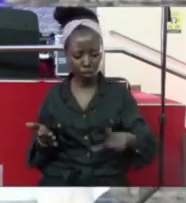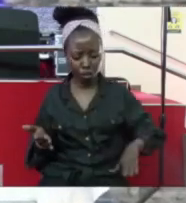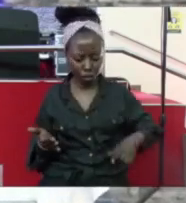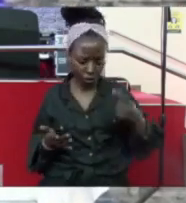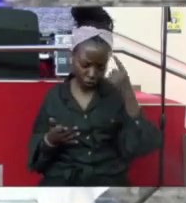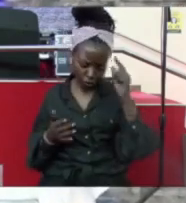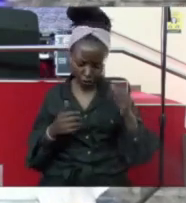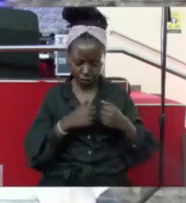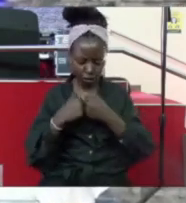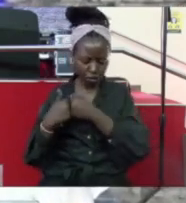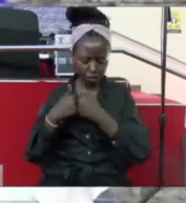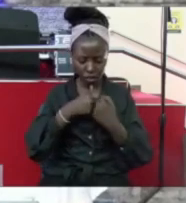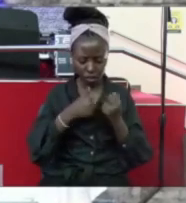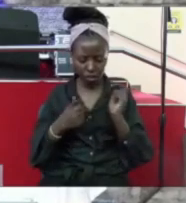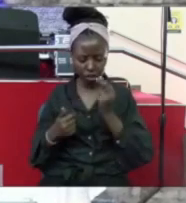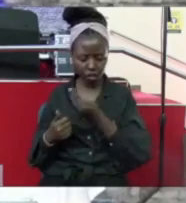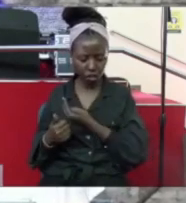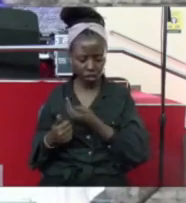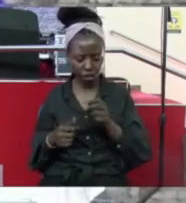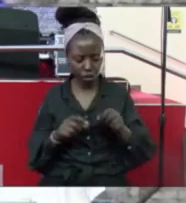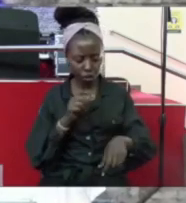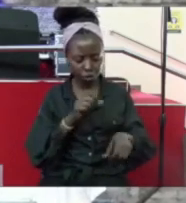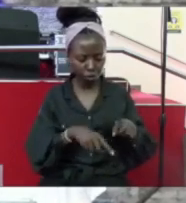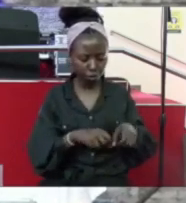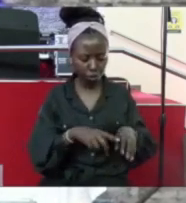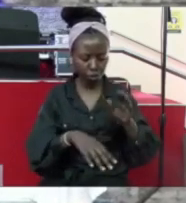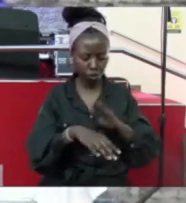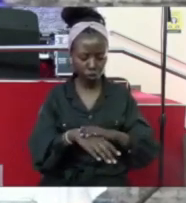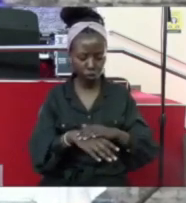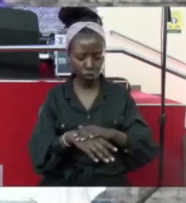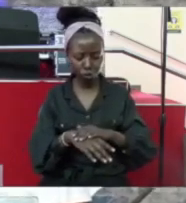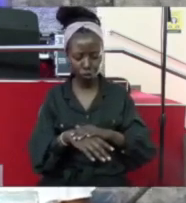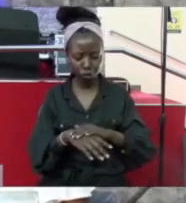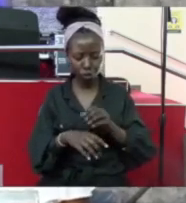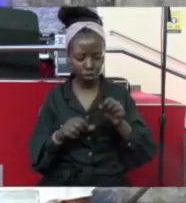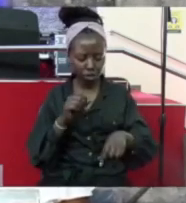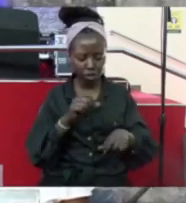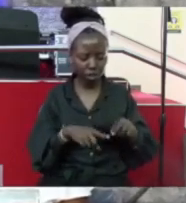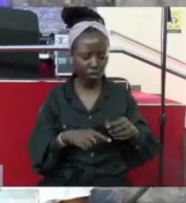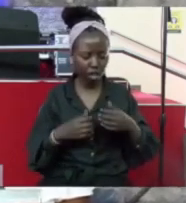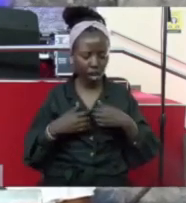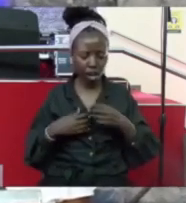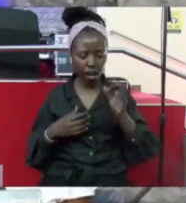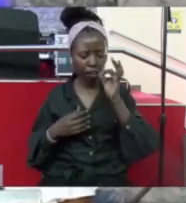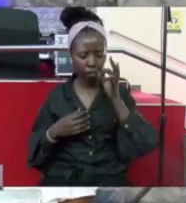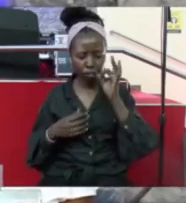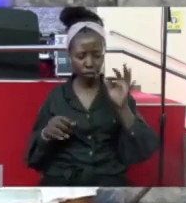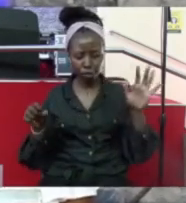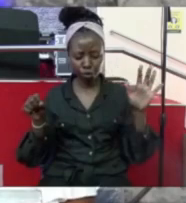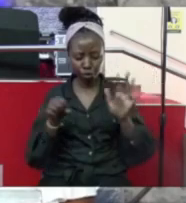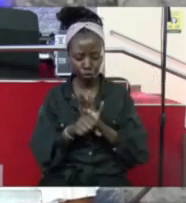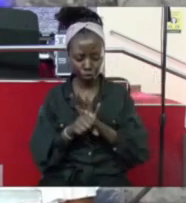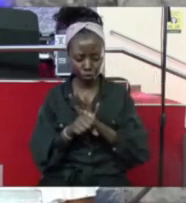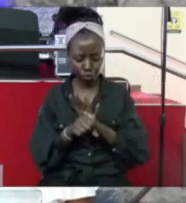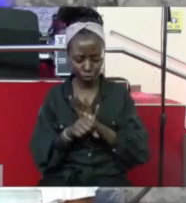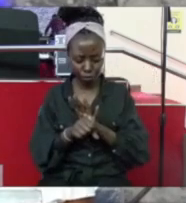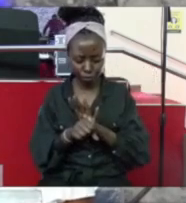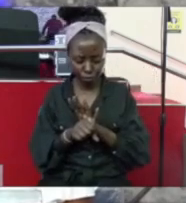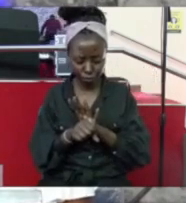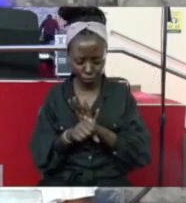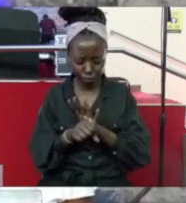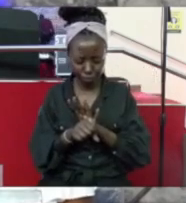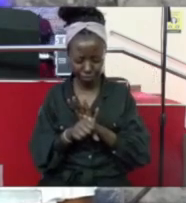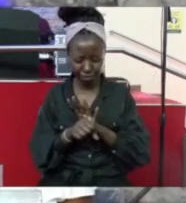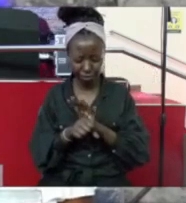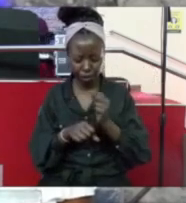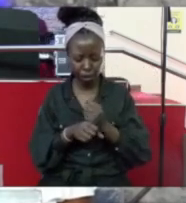good seeds that will bear much fruits. Asante kwa kututia changamoto ya kupanda mbegu nzuri ambazo zitazaa mavuno tele. Cause